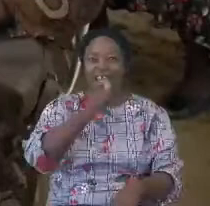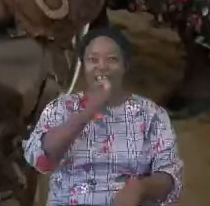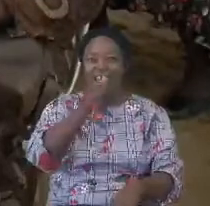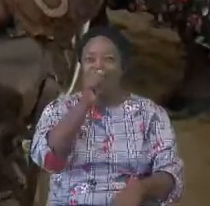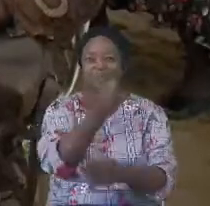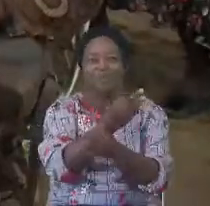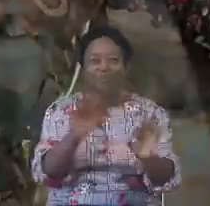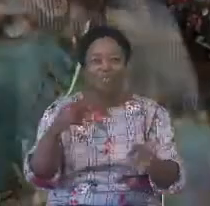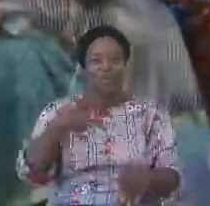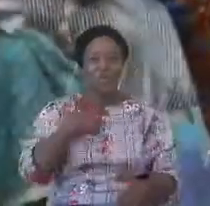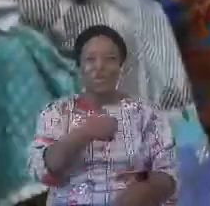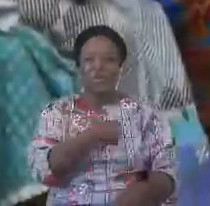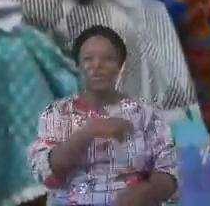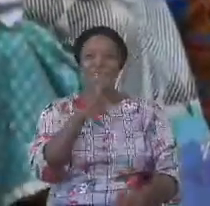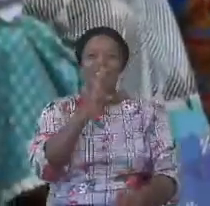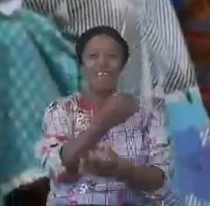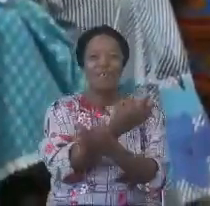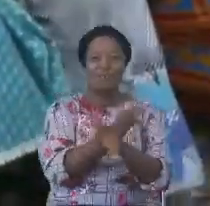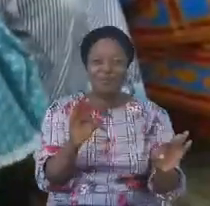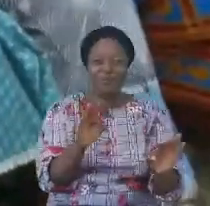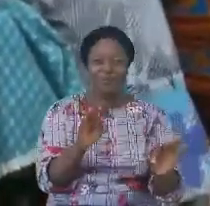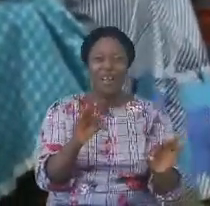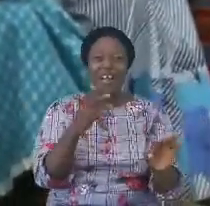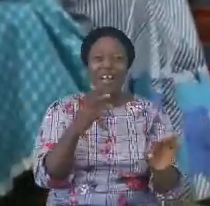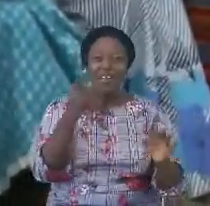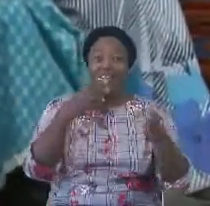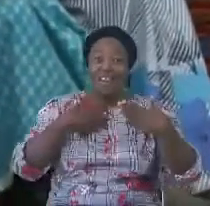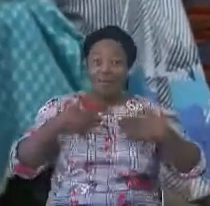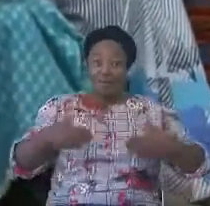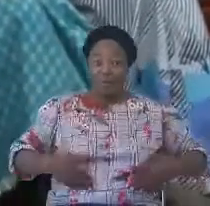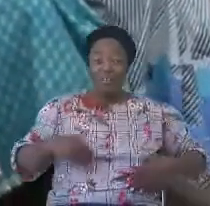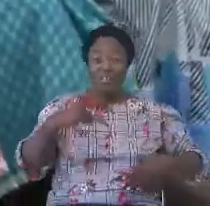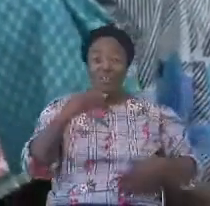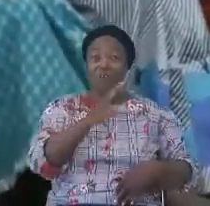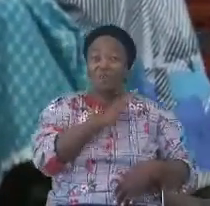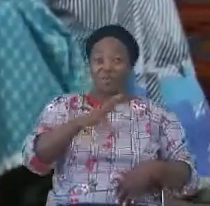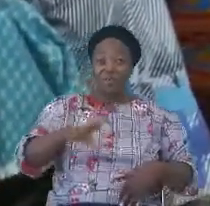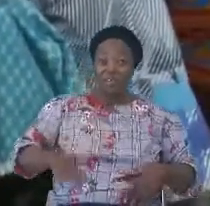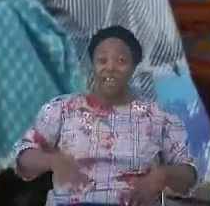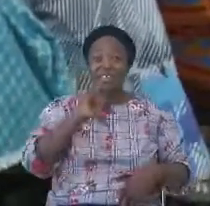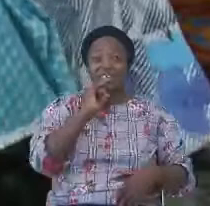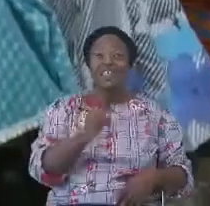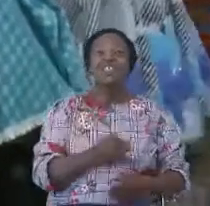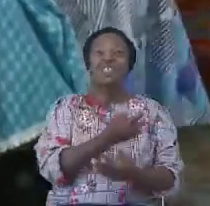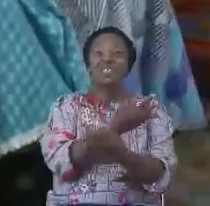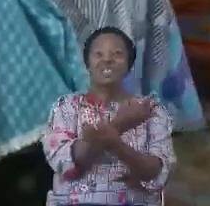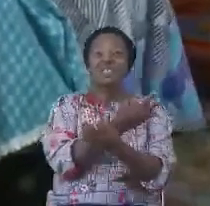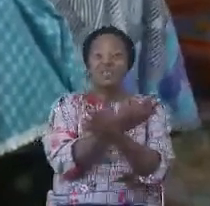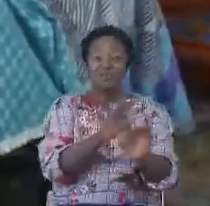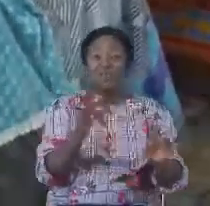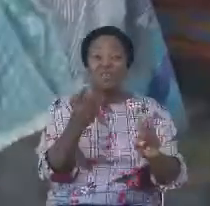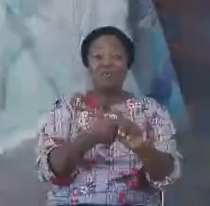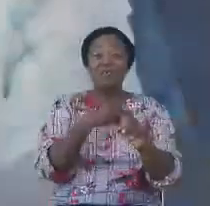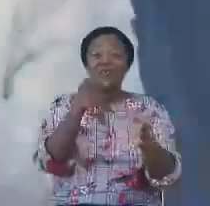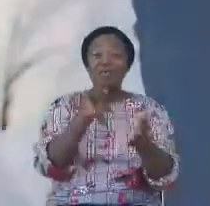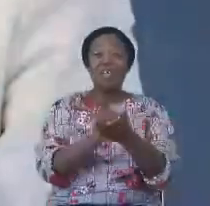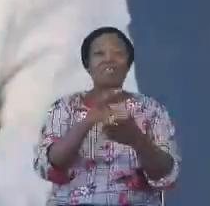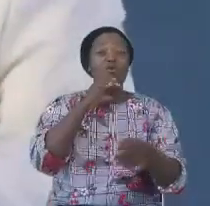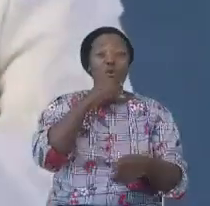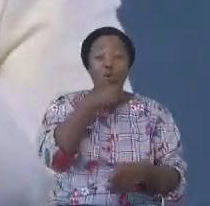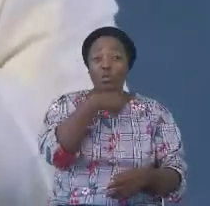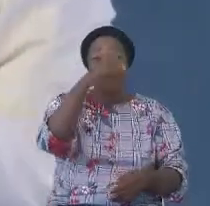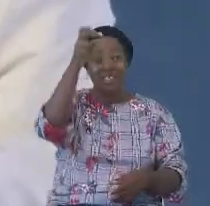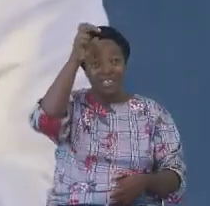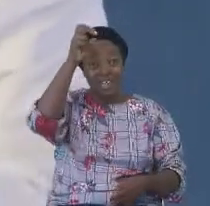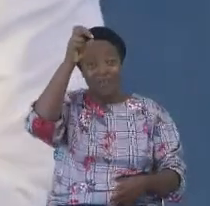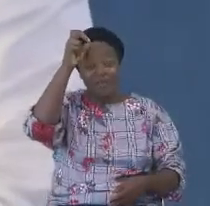You are free. I am free. We are free. The body of